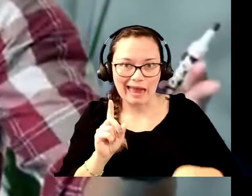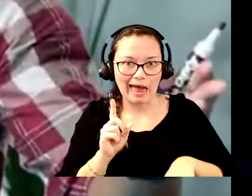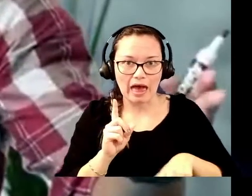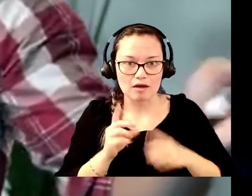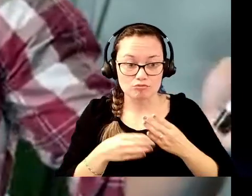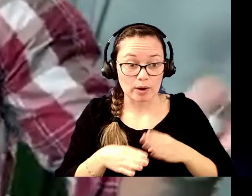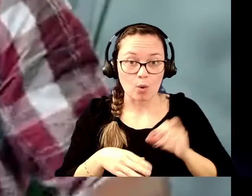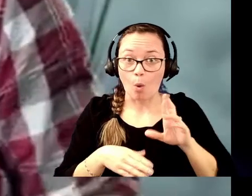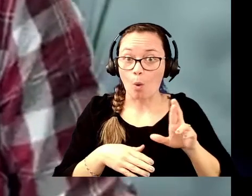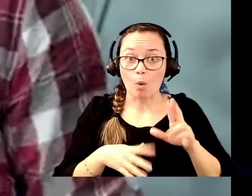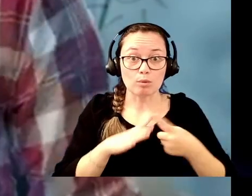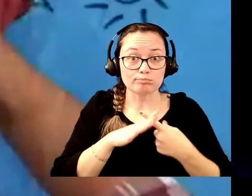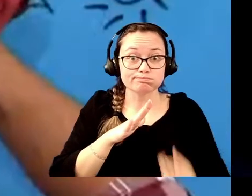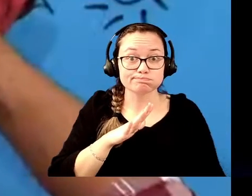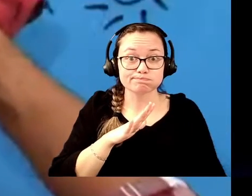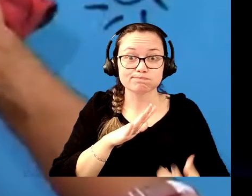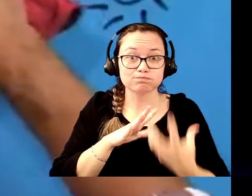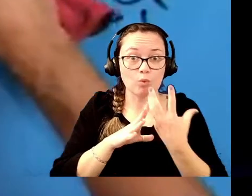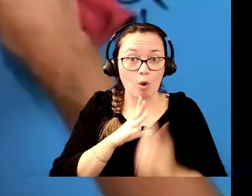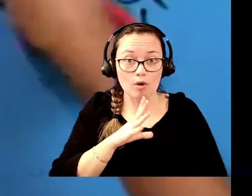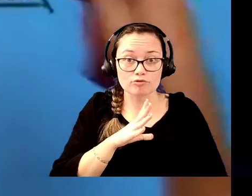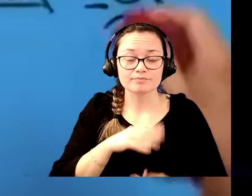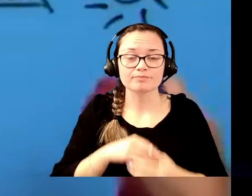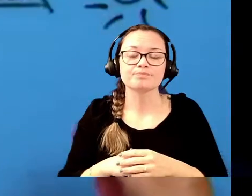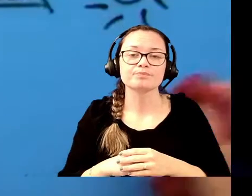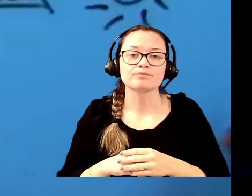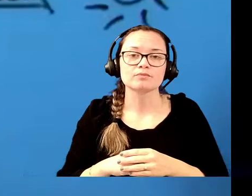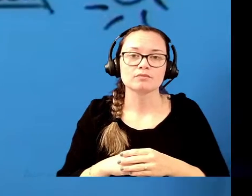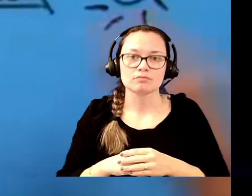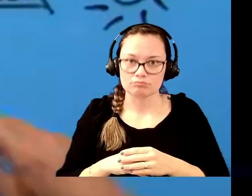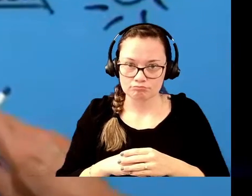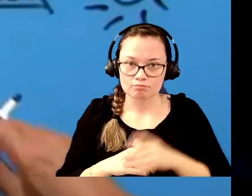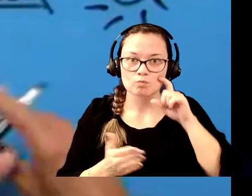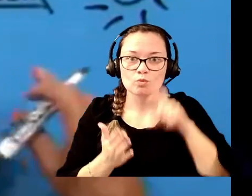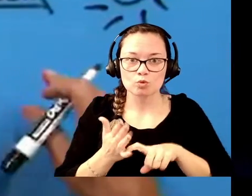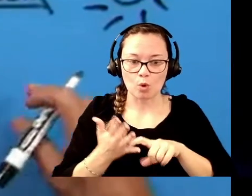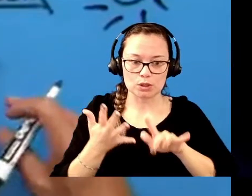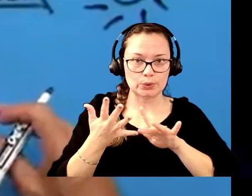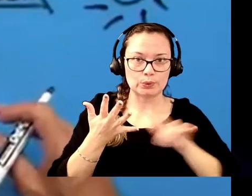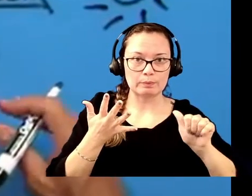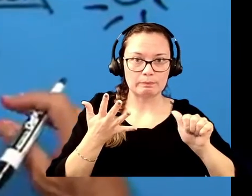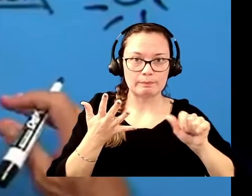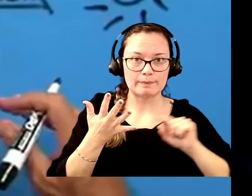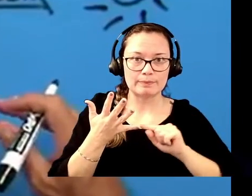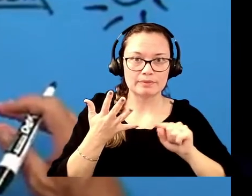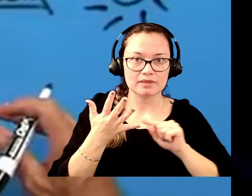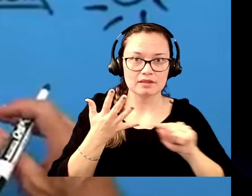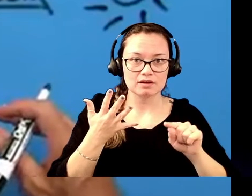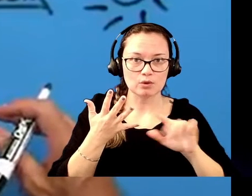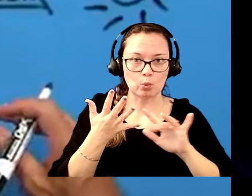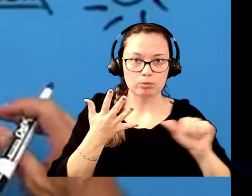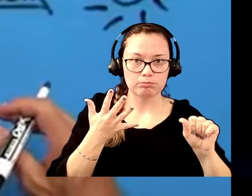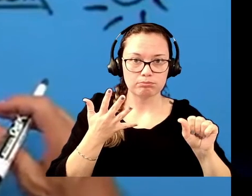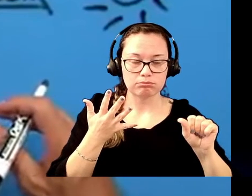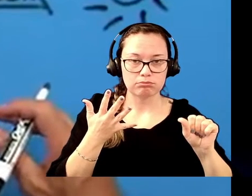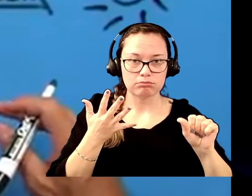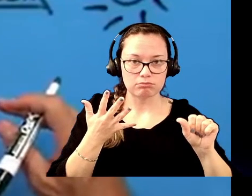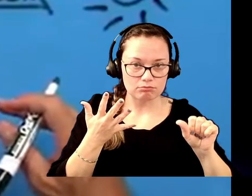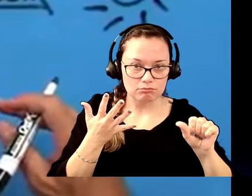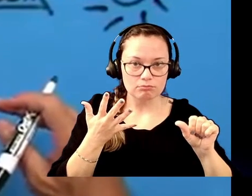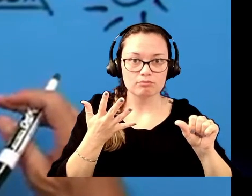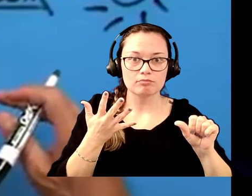they disappear. They all die off. Well, quickly, you're going to see the removal of the producer group,